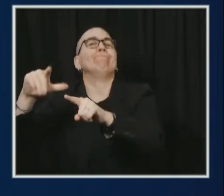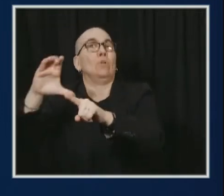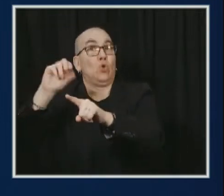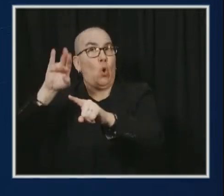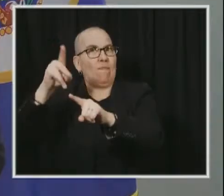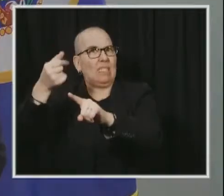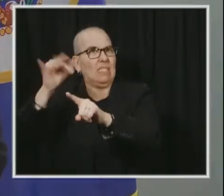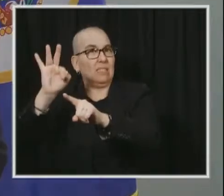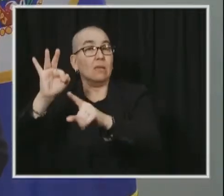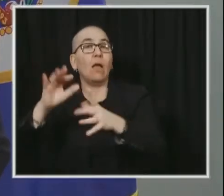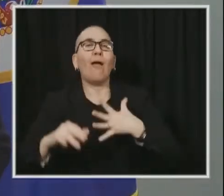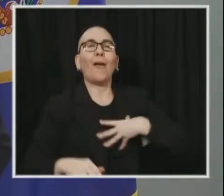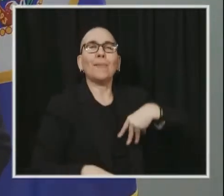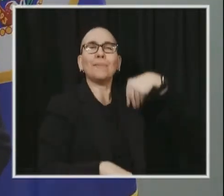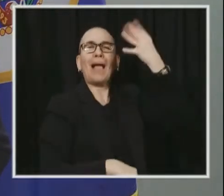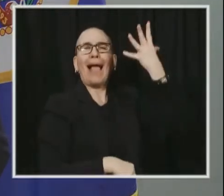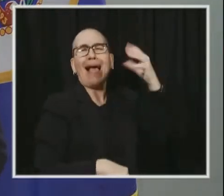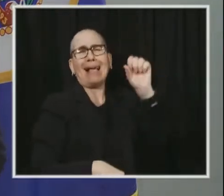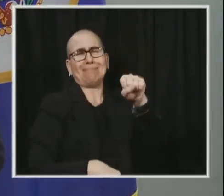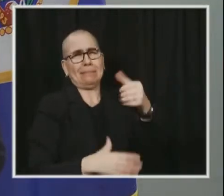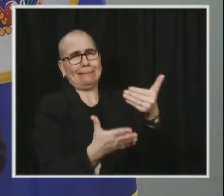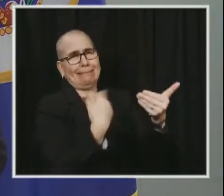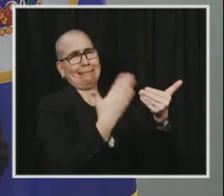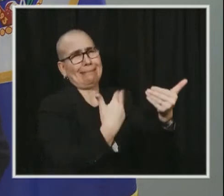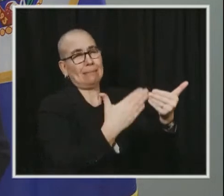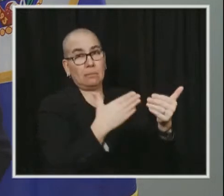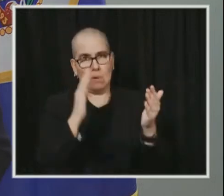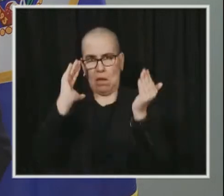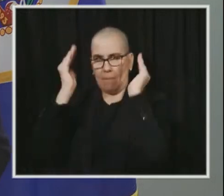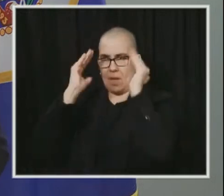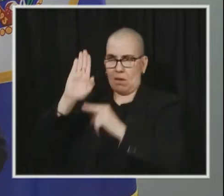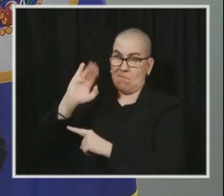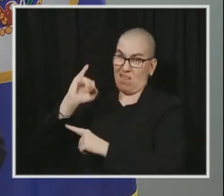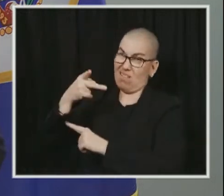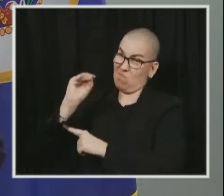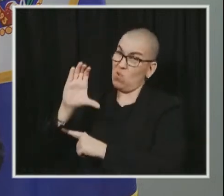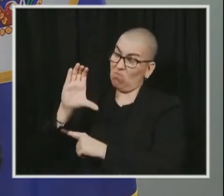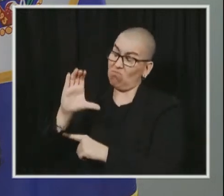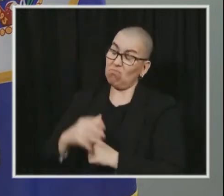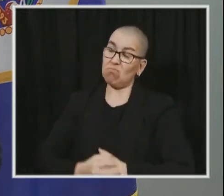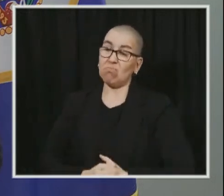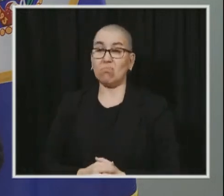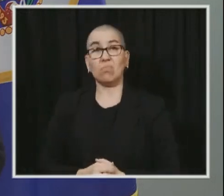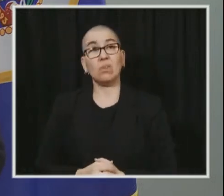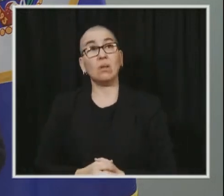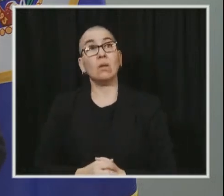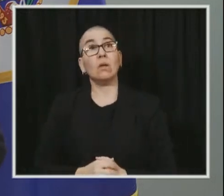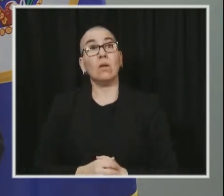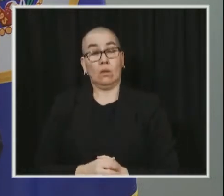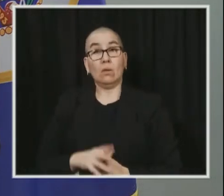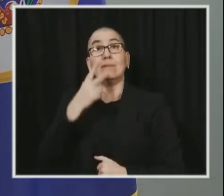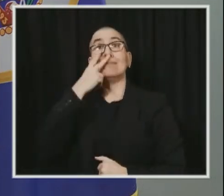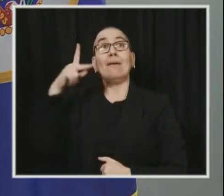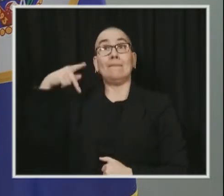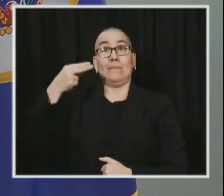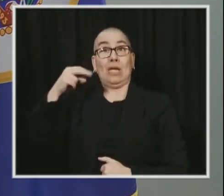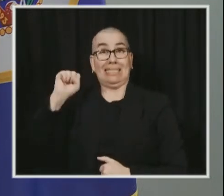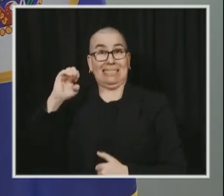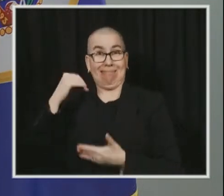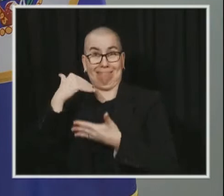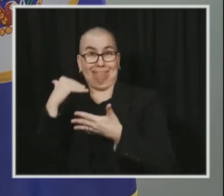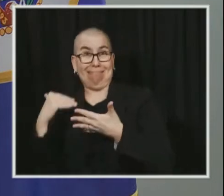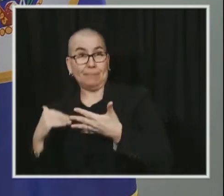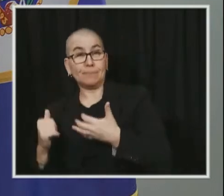all of us. So after seniors, the next phase is going to protect Minnesotans at higher risk of exposure